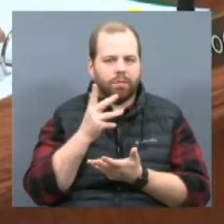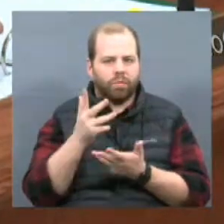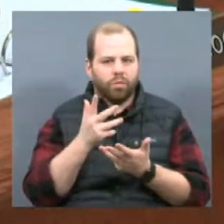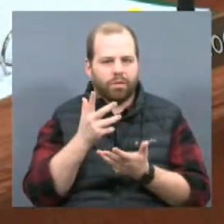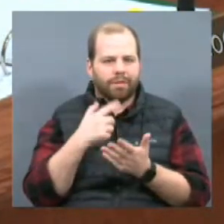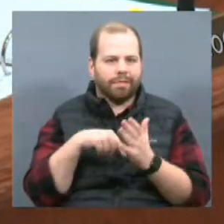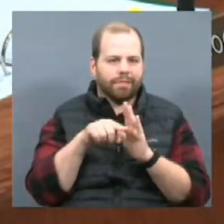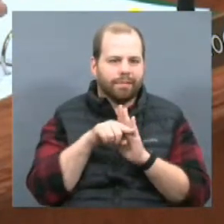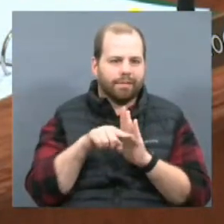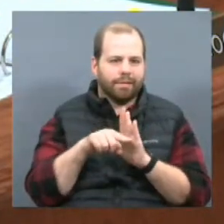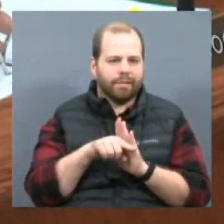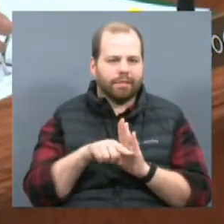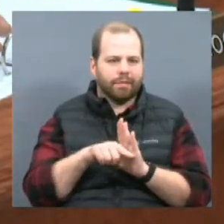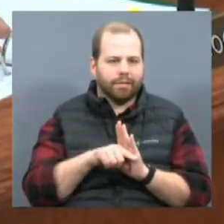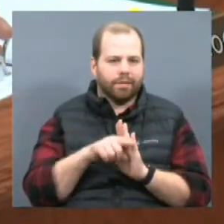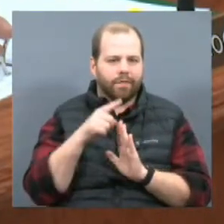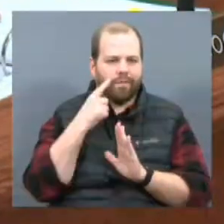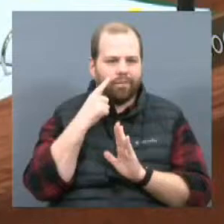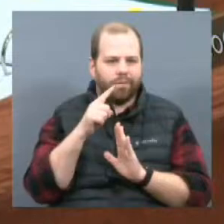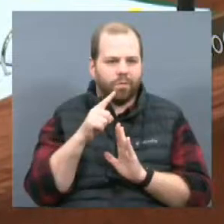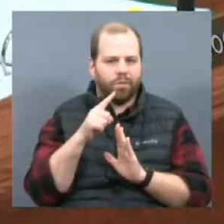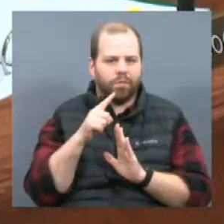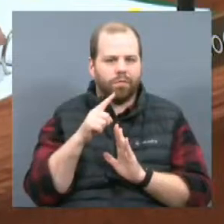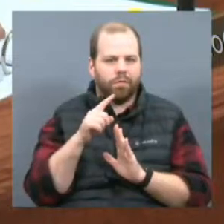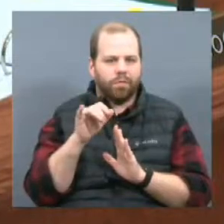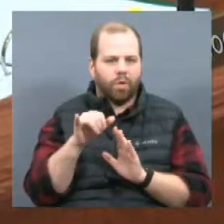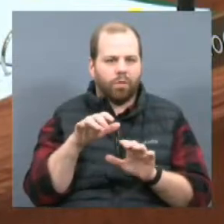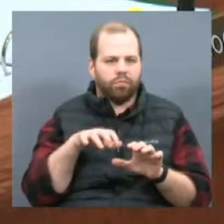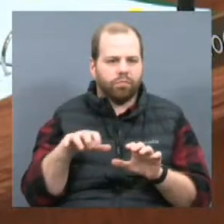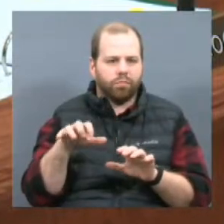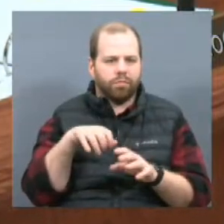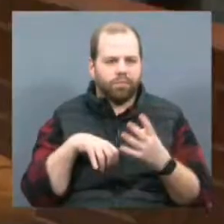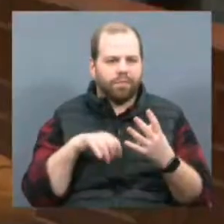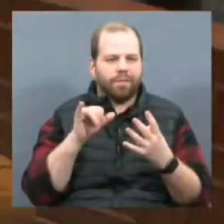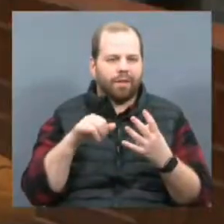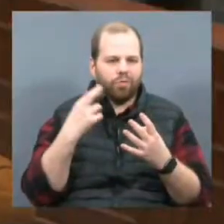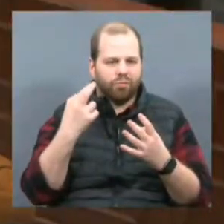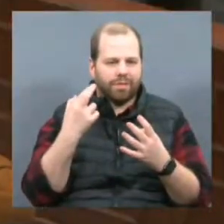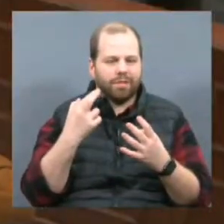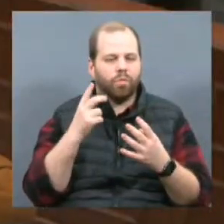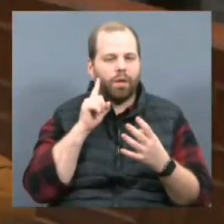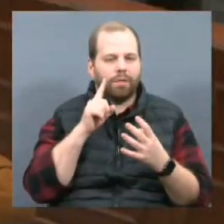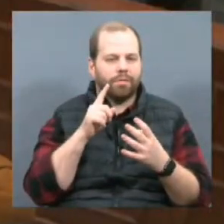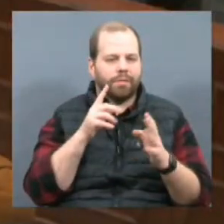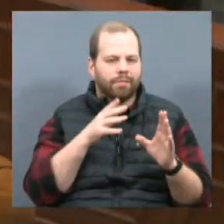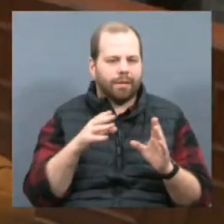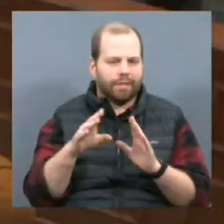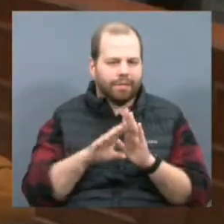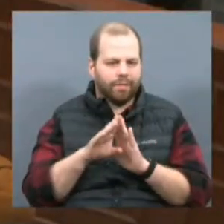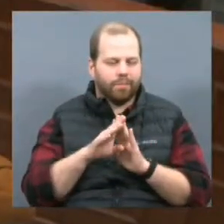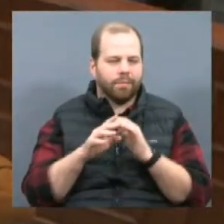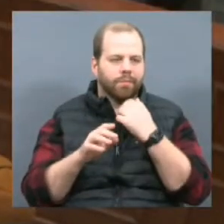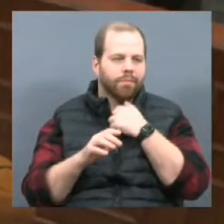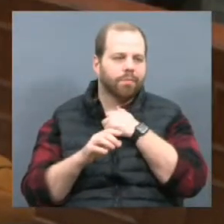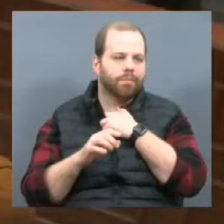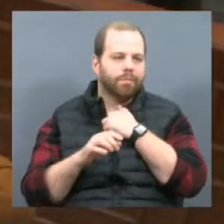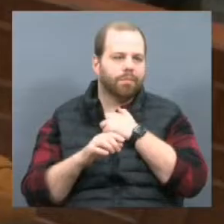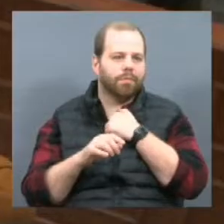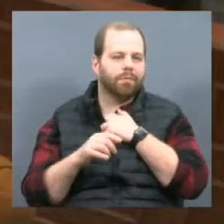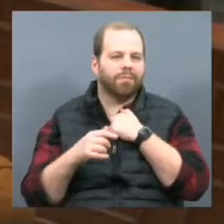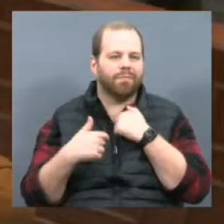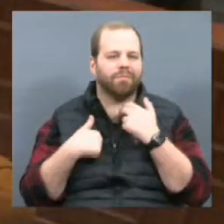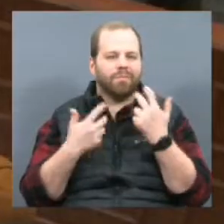setbacks of the 4 lots. So that's why it's a planned development. Okay. And and I wanted to mention too,